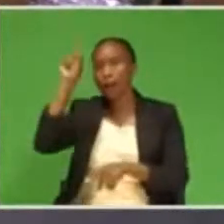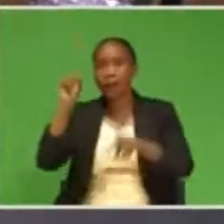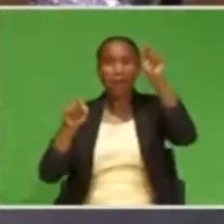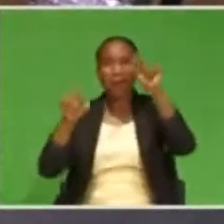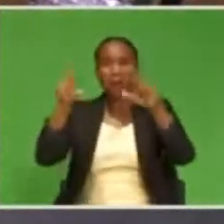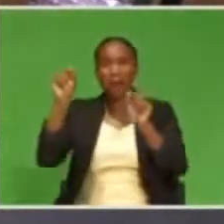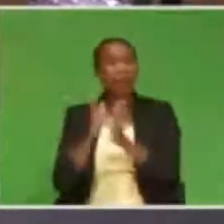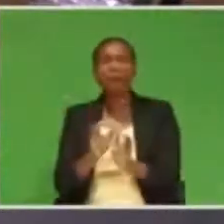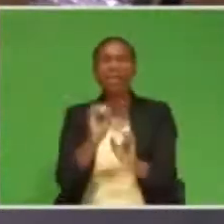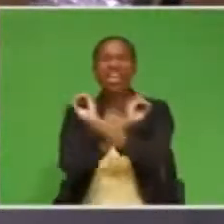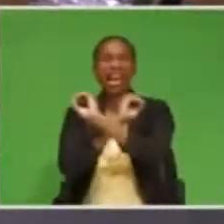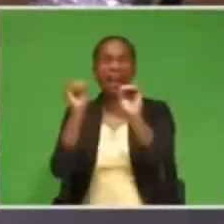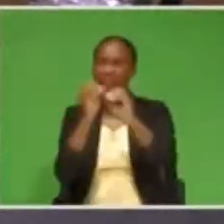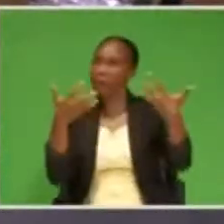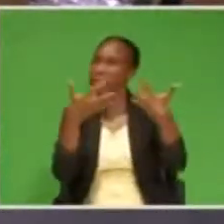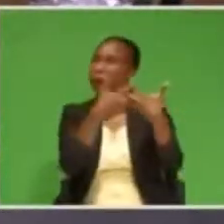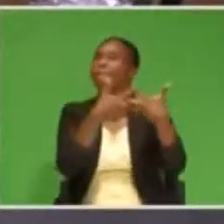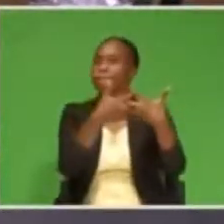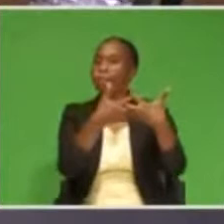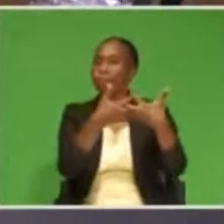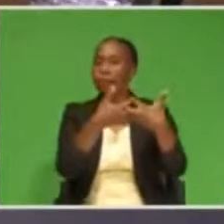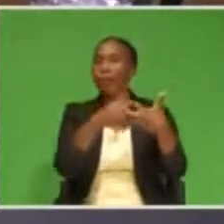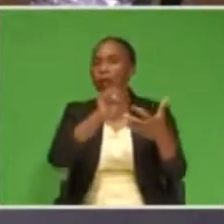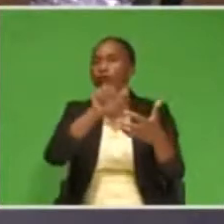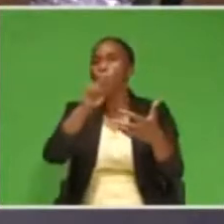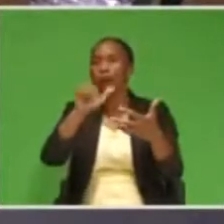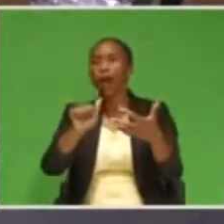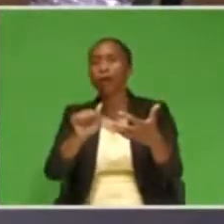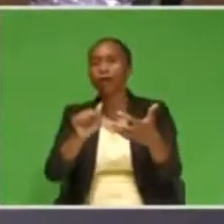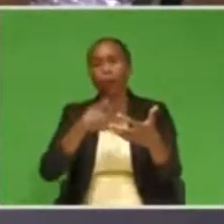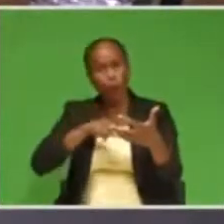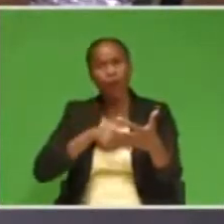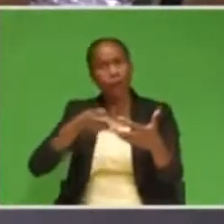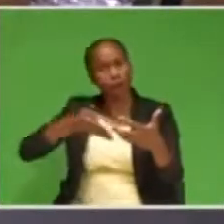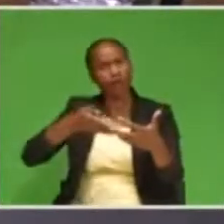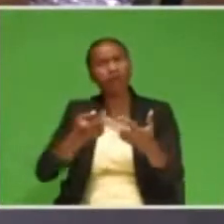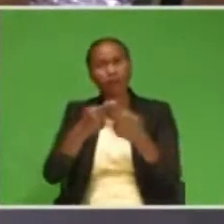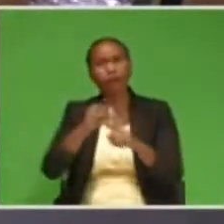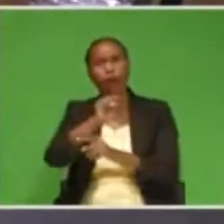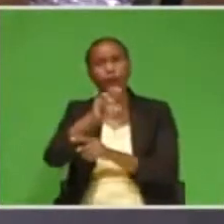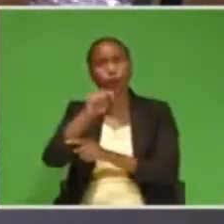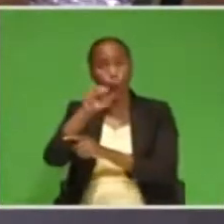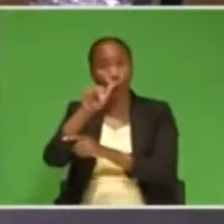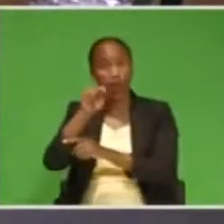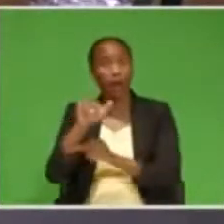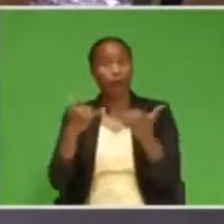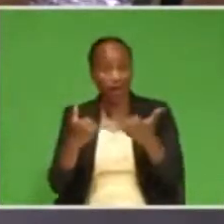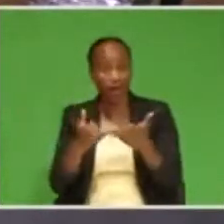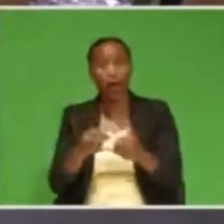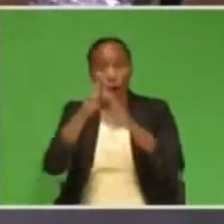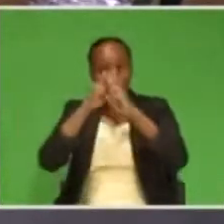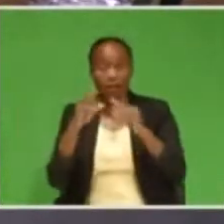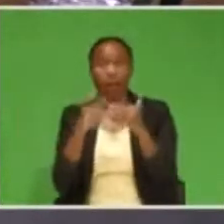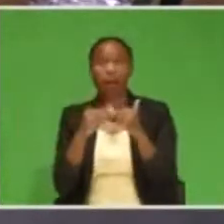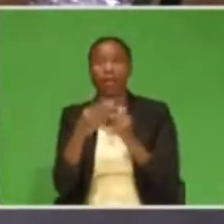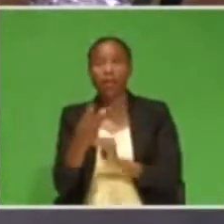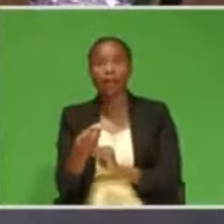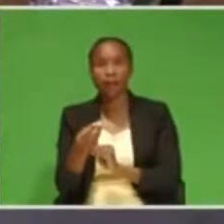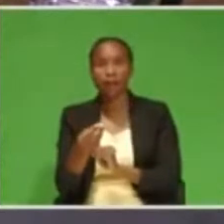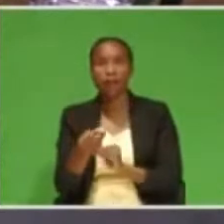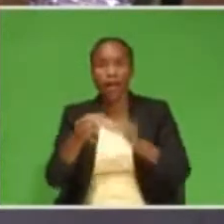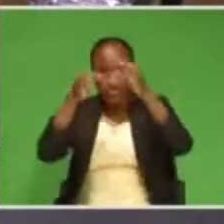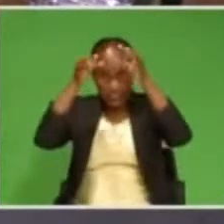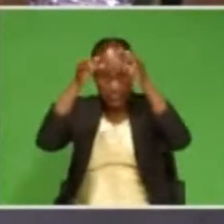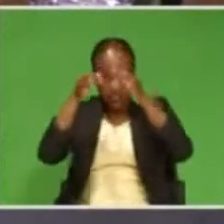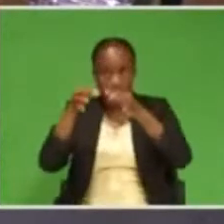absolutely nothing to do with what we are about here today. I have, honorable members,